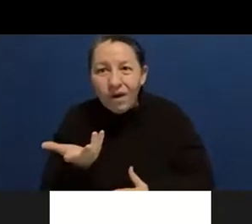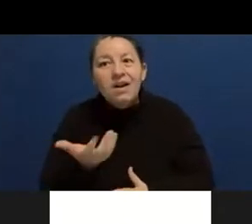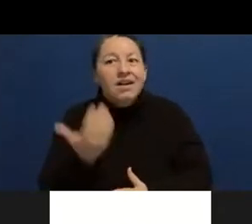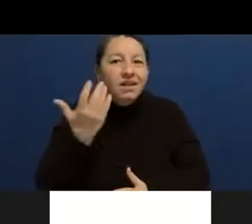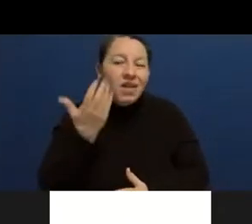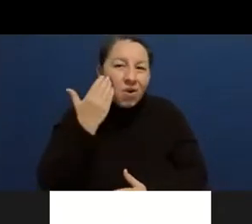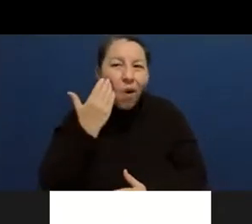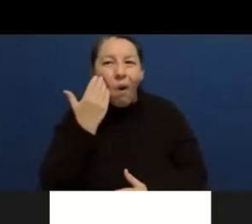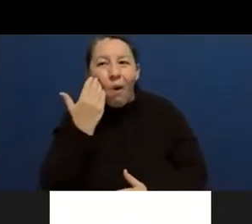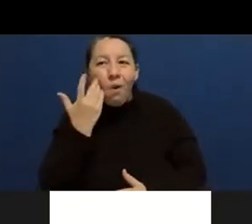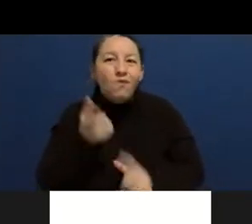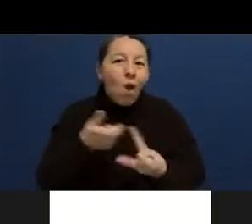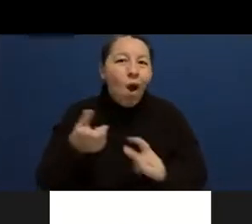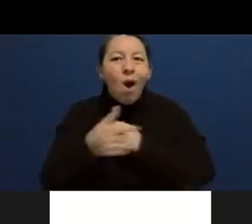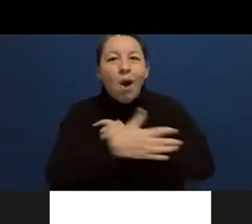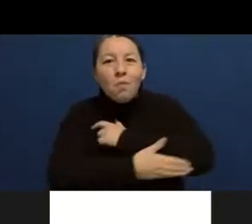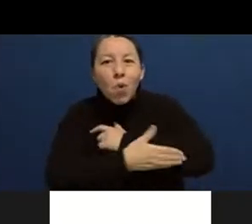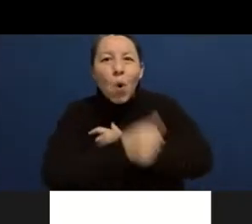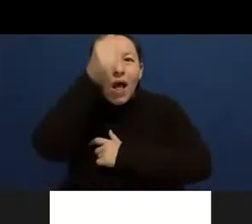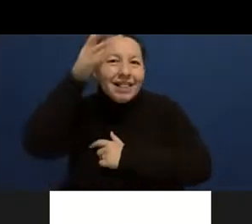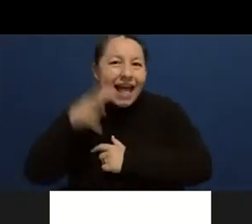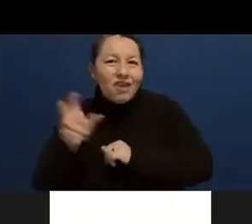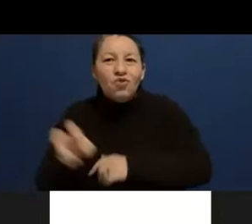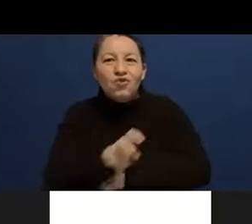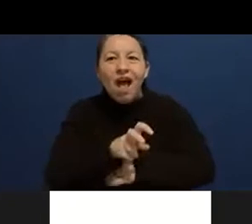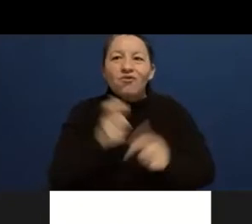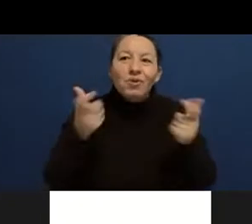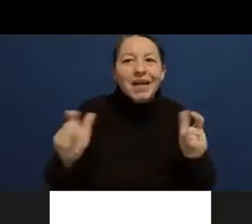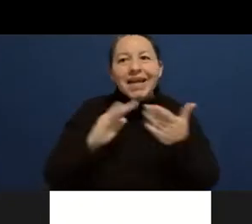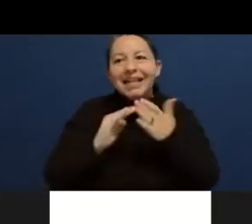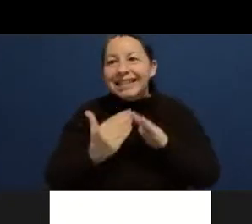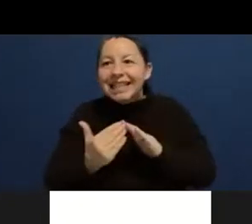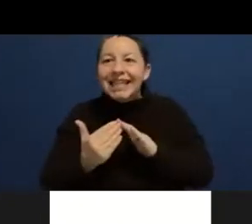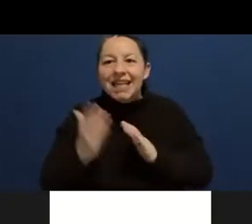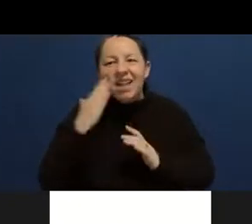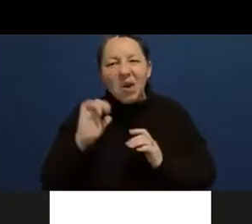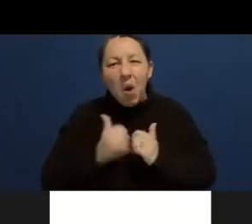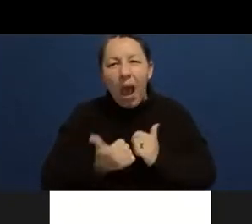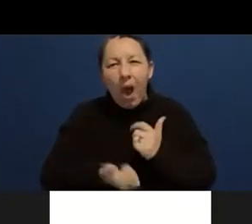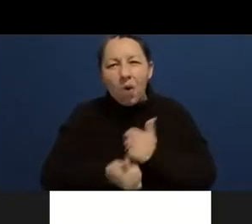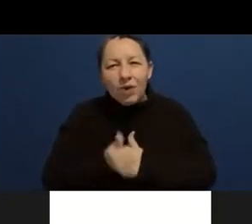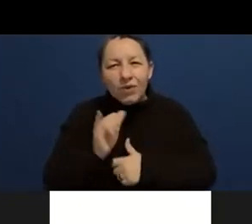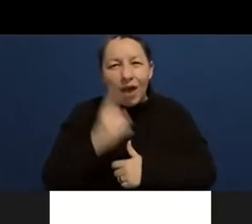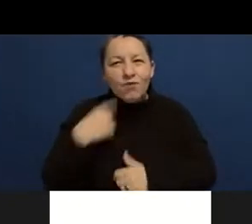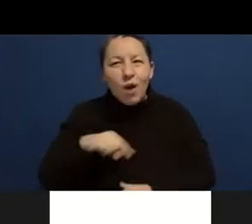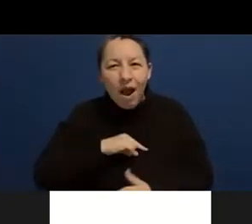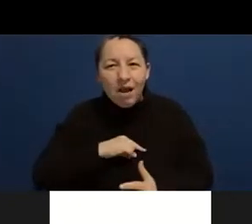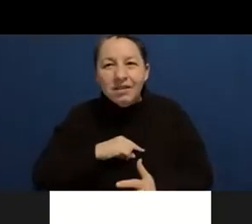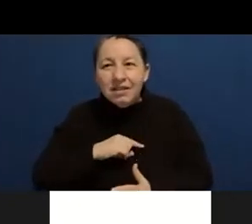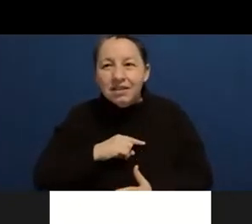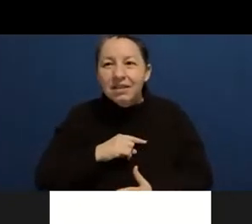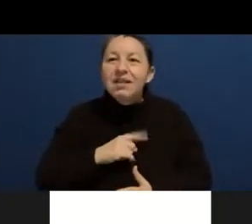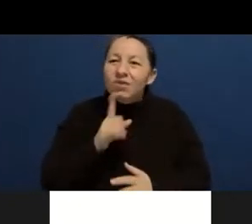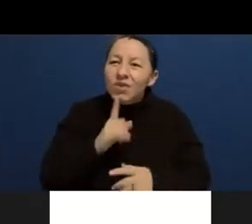rural Alaska into the big city, how vulnerable our people are and how important it is to get